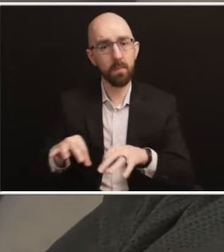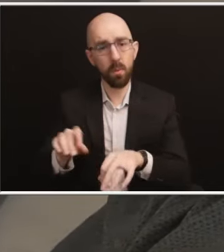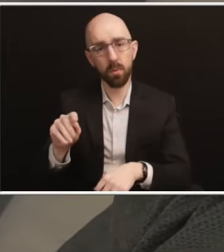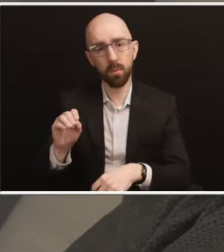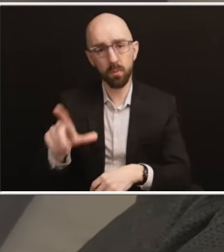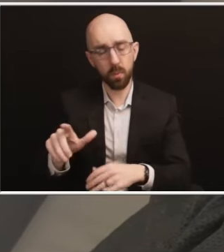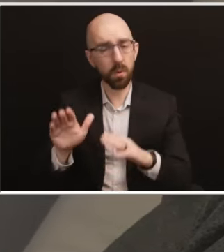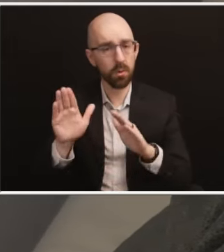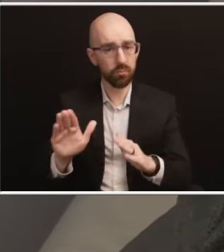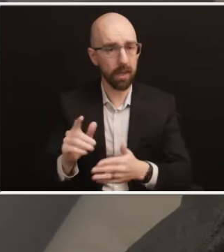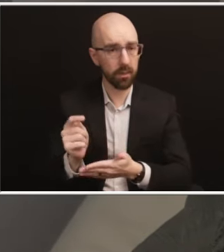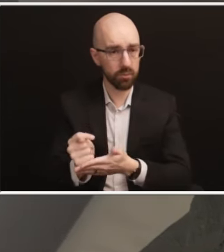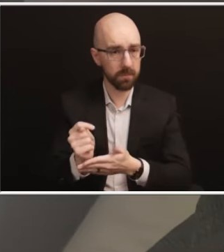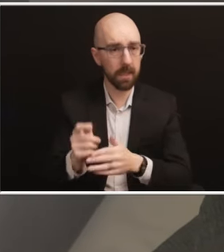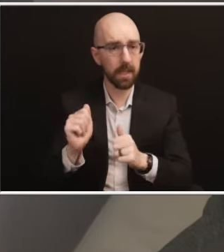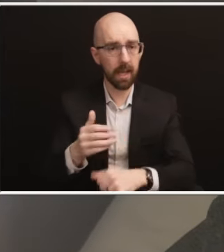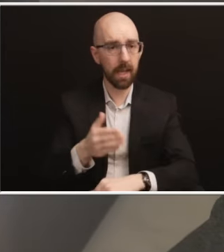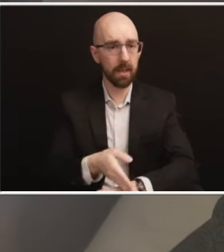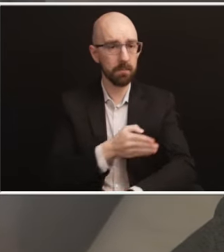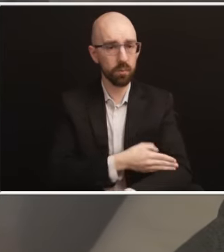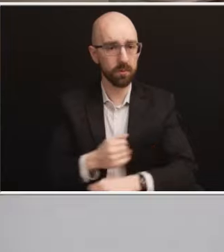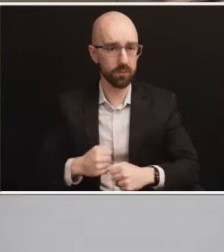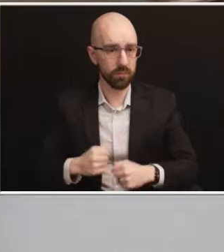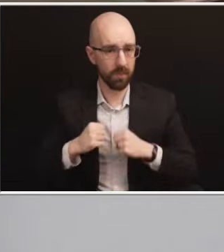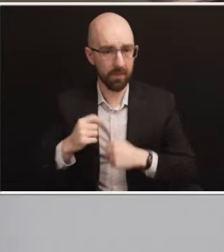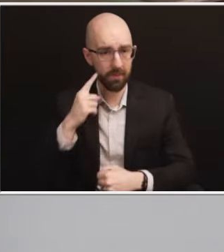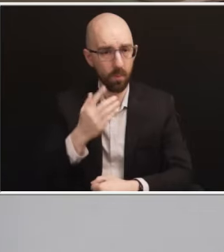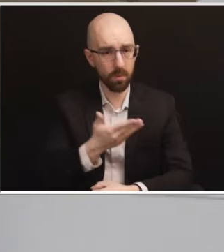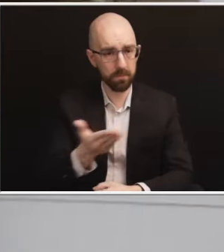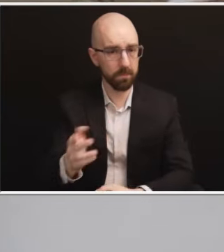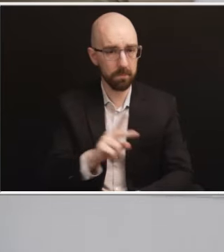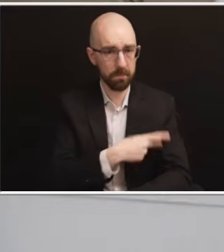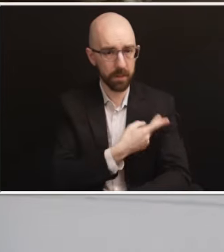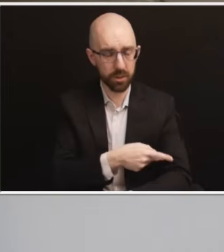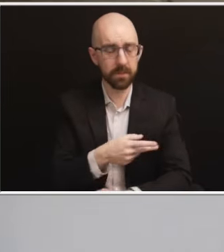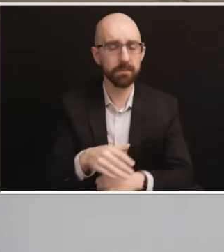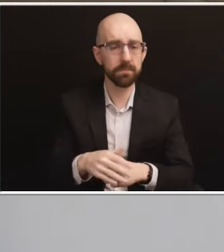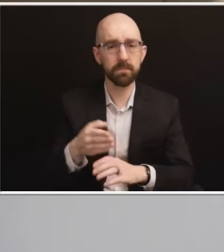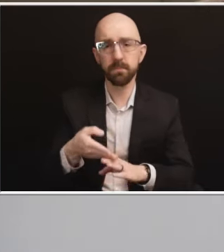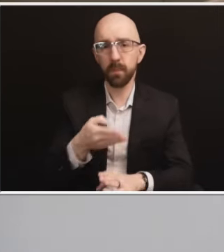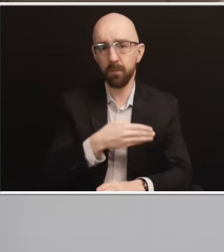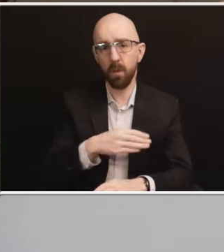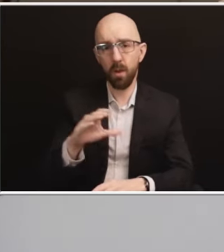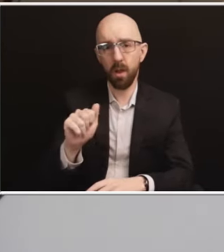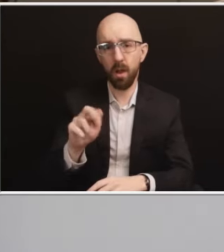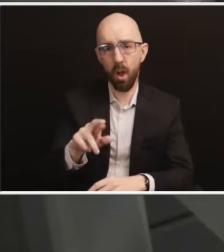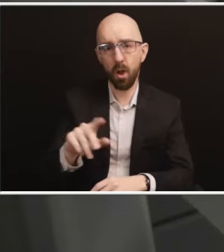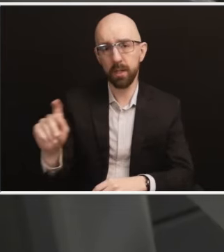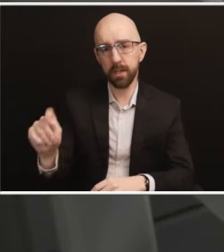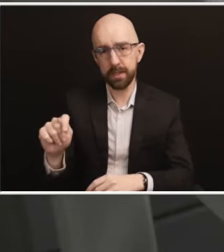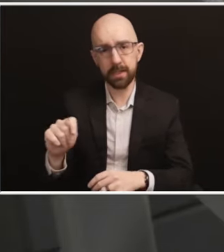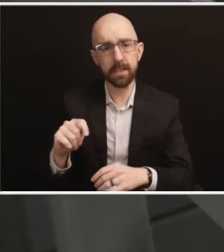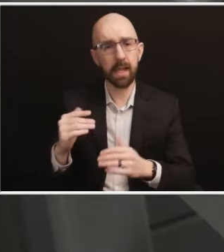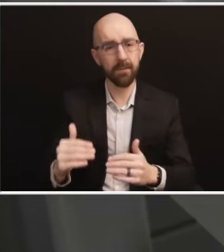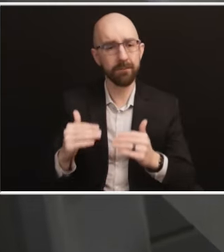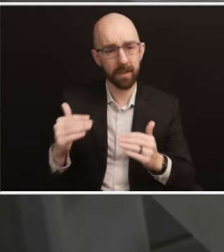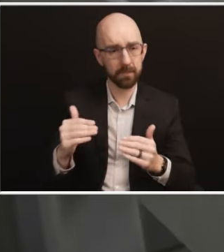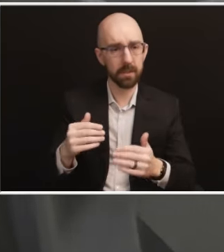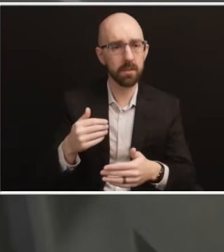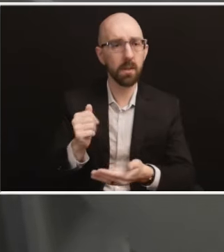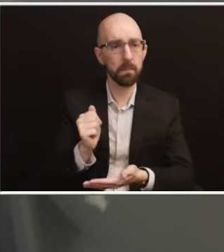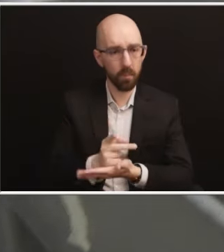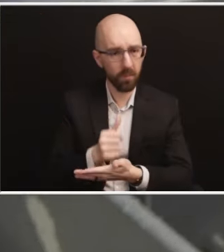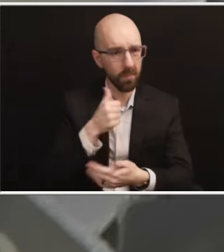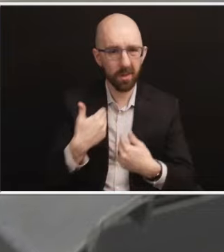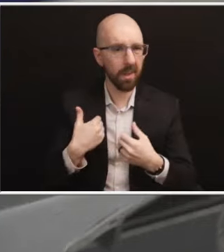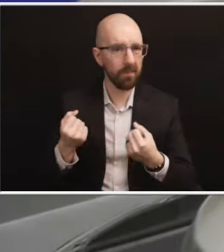can improve the survival for the patients of myeloma. Prior to the CAR T-cell advancement and approval, we didn't have a lot of options of